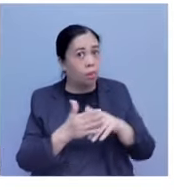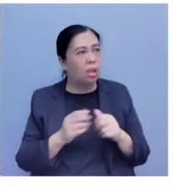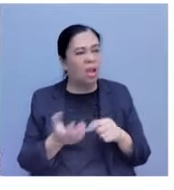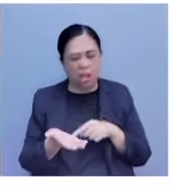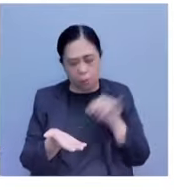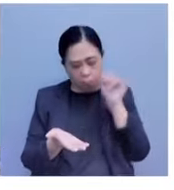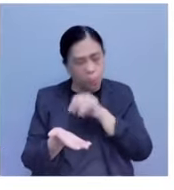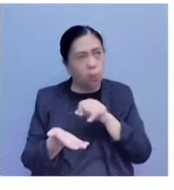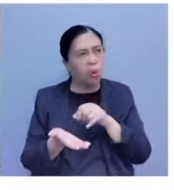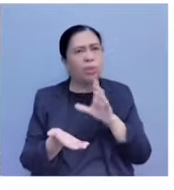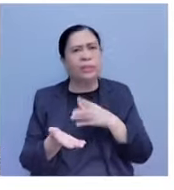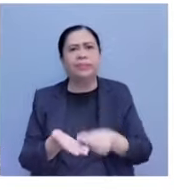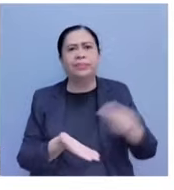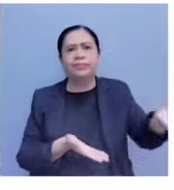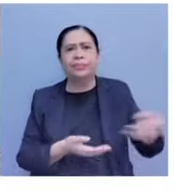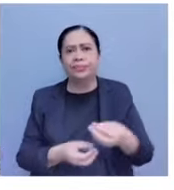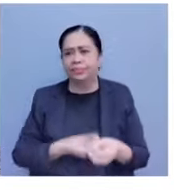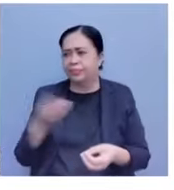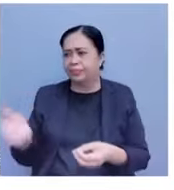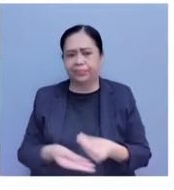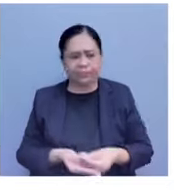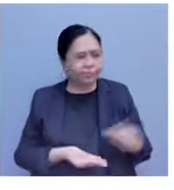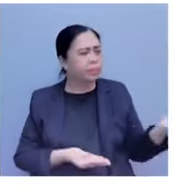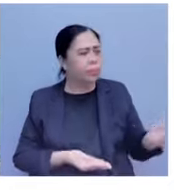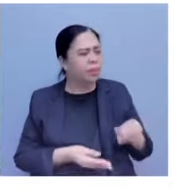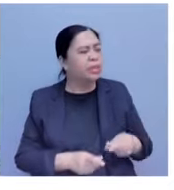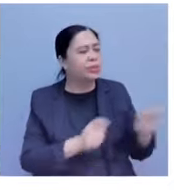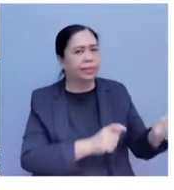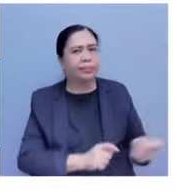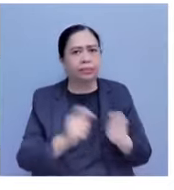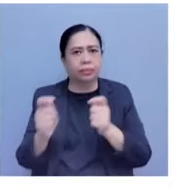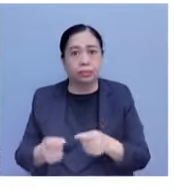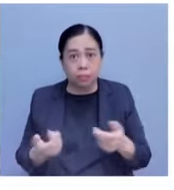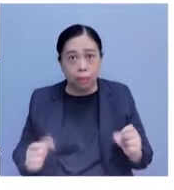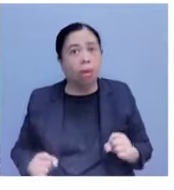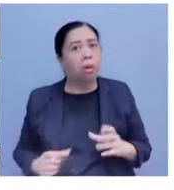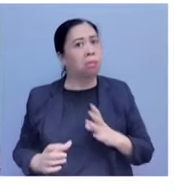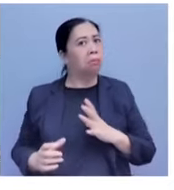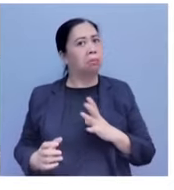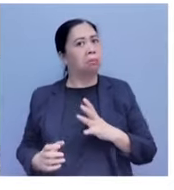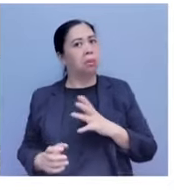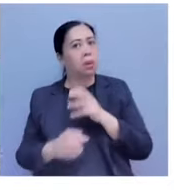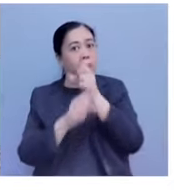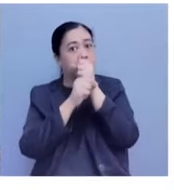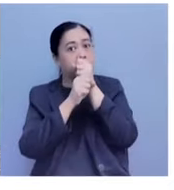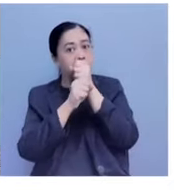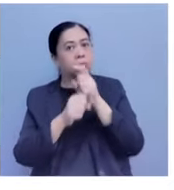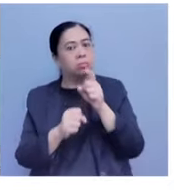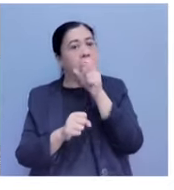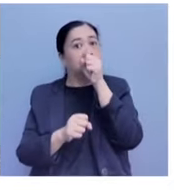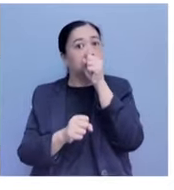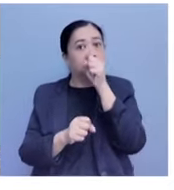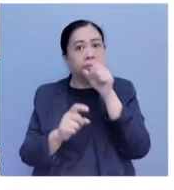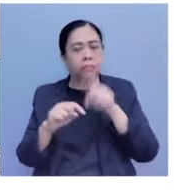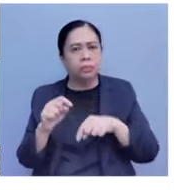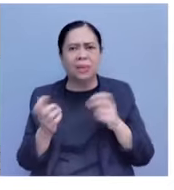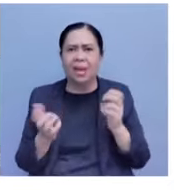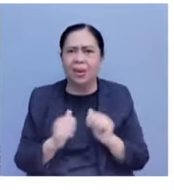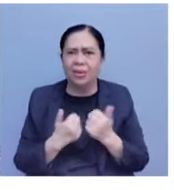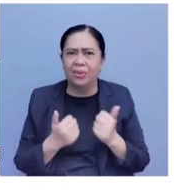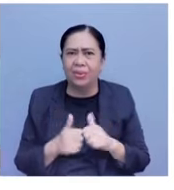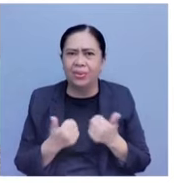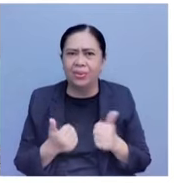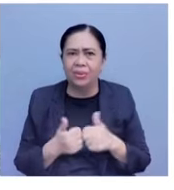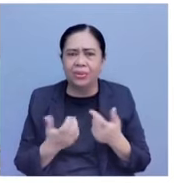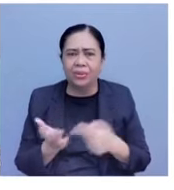they still transfer regularly audited items to a confidential fund and say, oh, well, it's confidential now. So the challenge to the